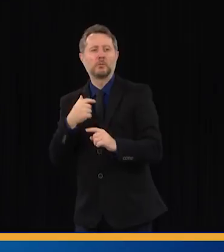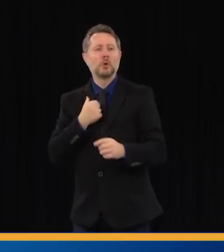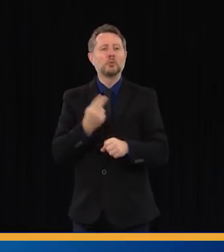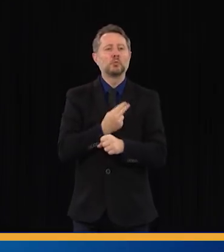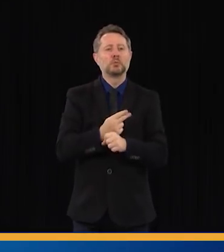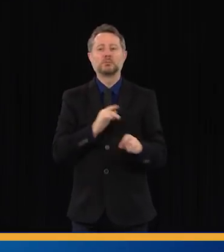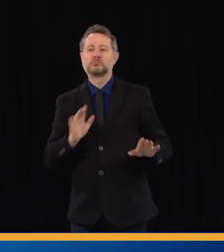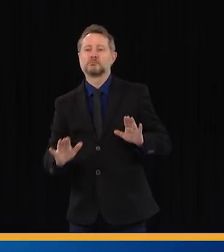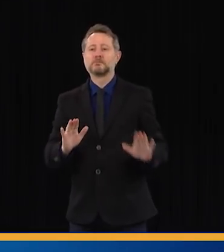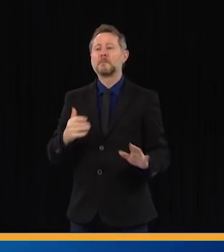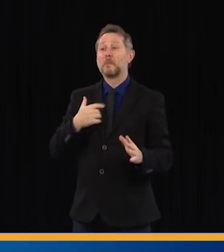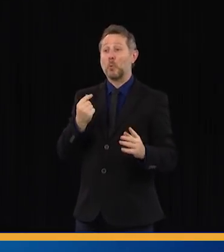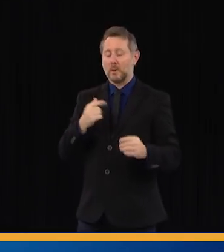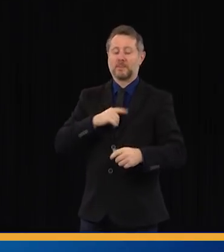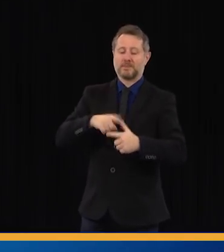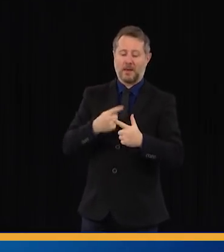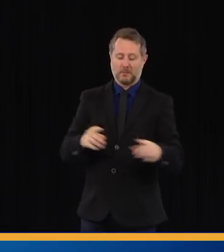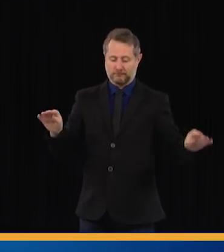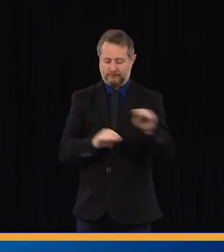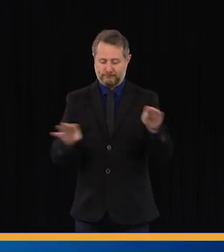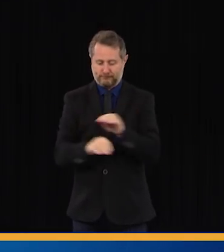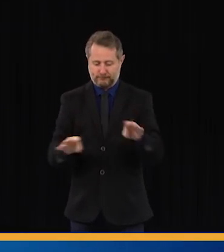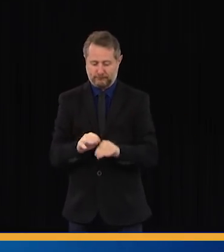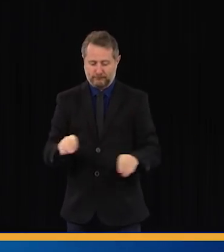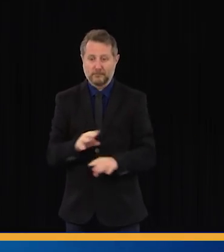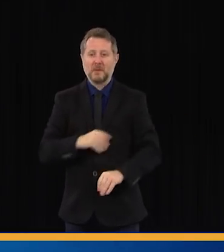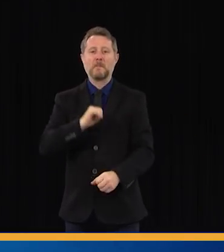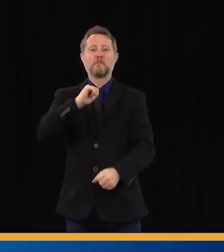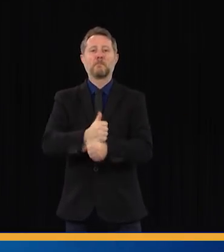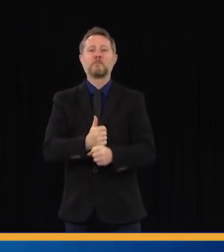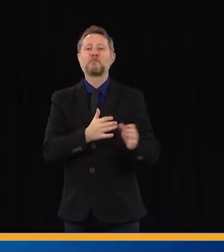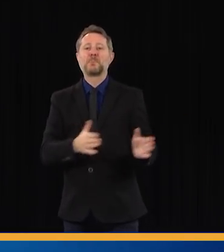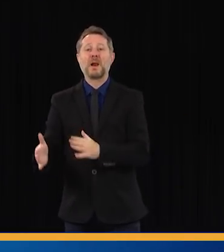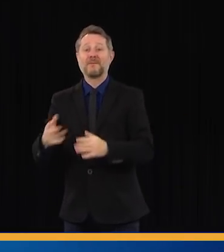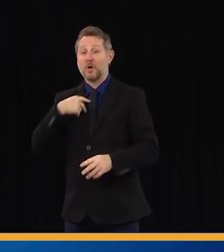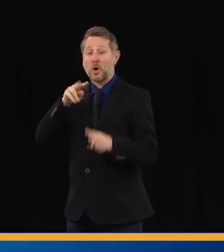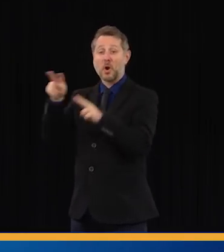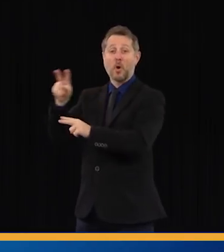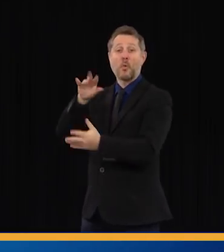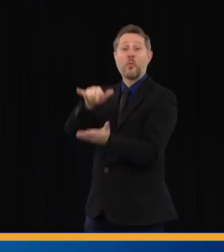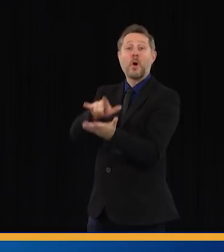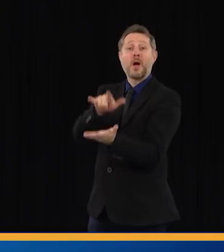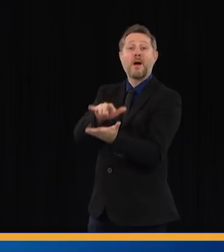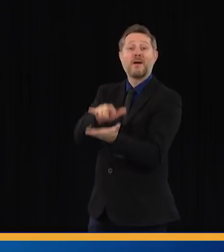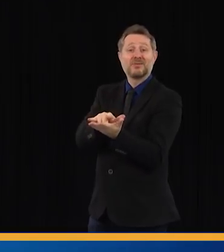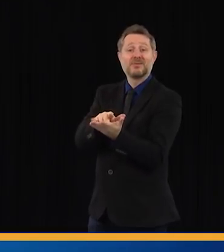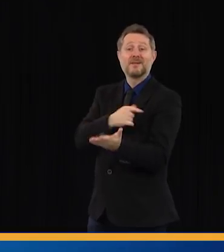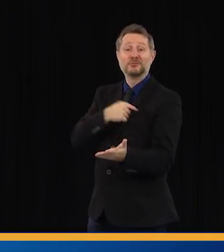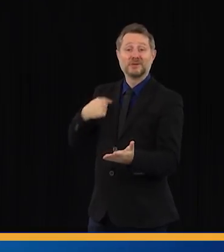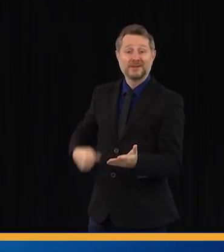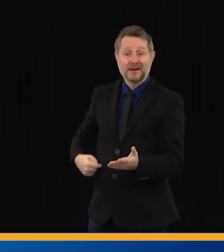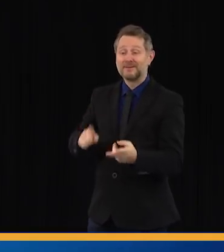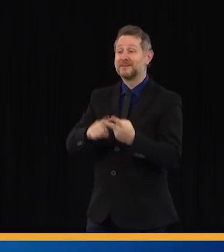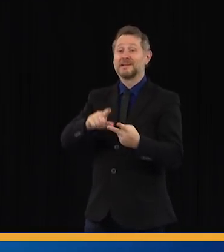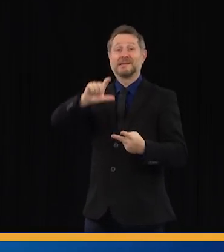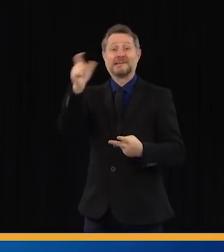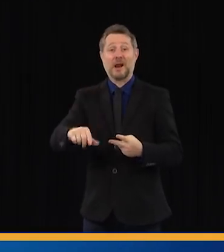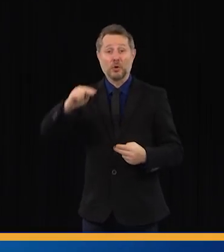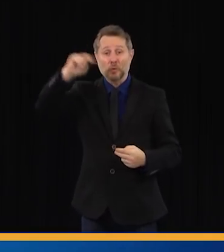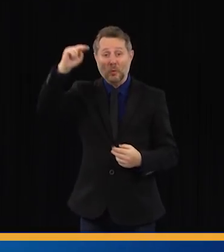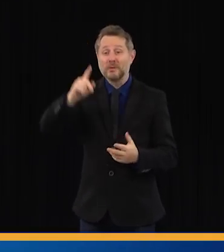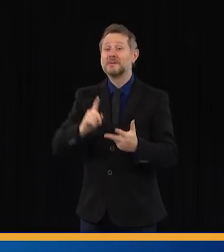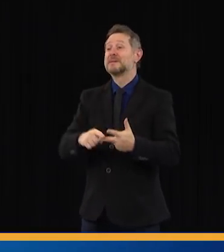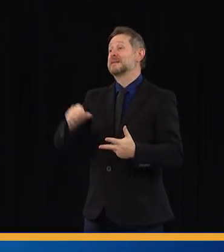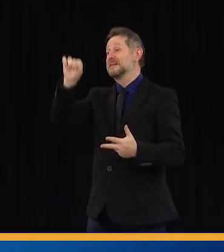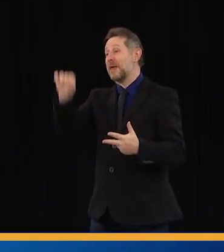can now go back and look at Wuhan province and look at Italy and look at South Korea and see what they did and see what worked and